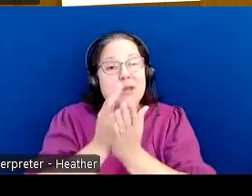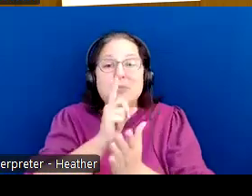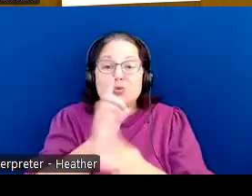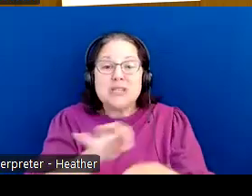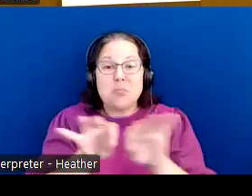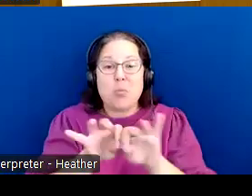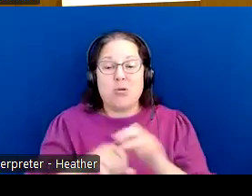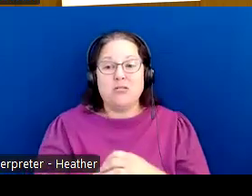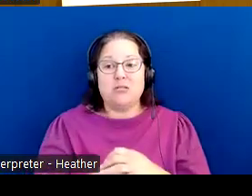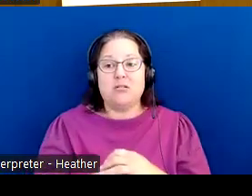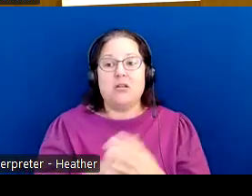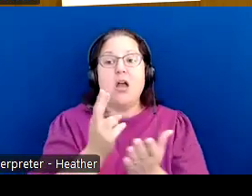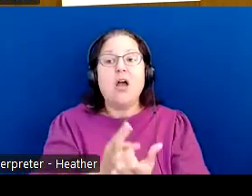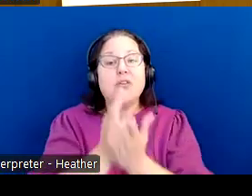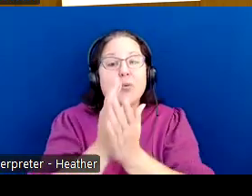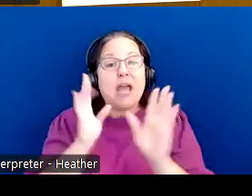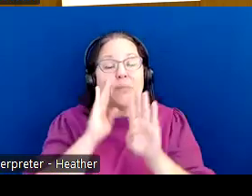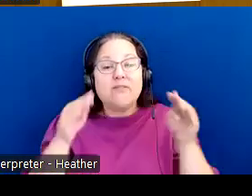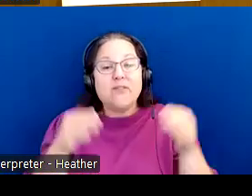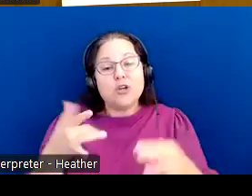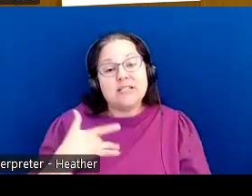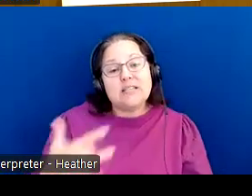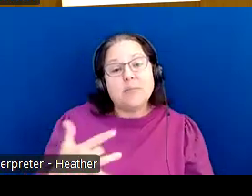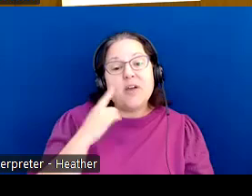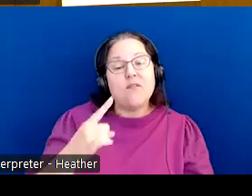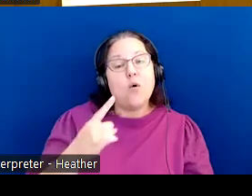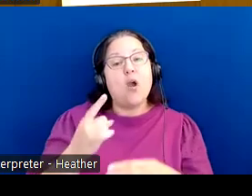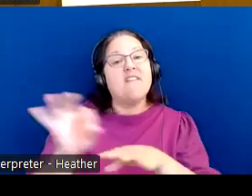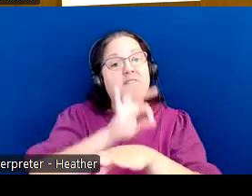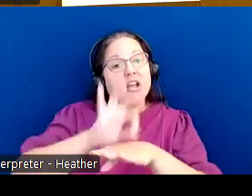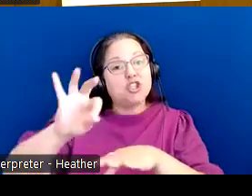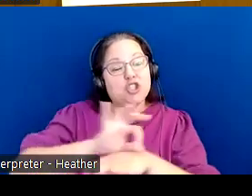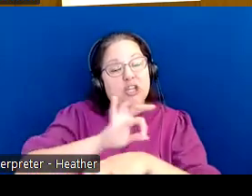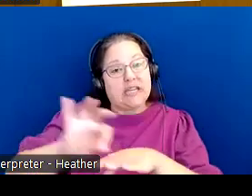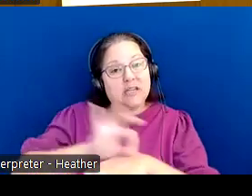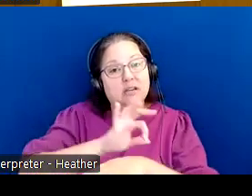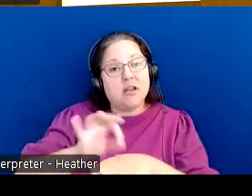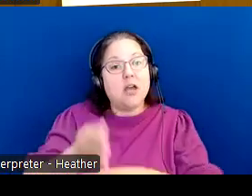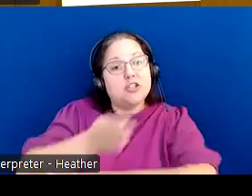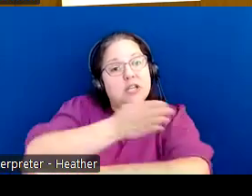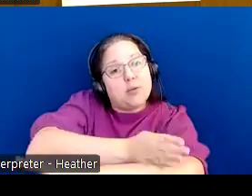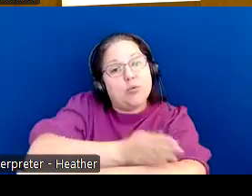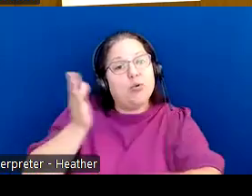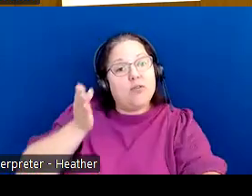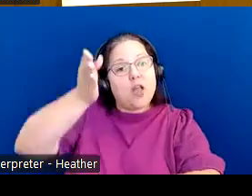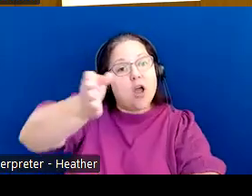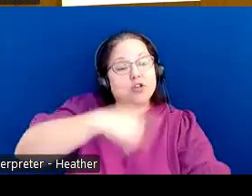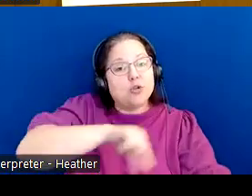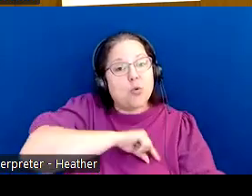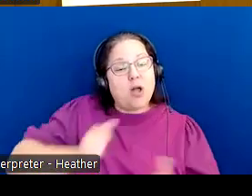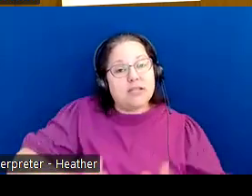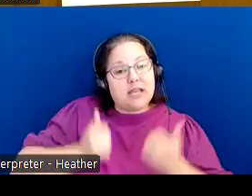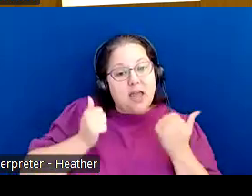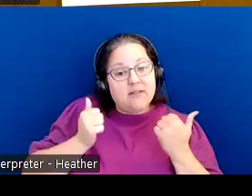role. And the rehab's focus tends to be on increasing functional behaviors to improve long-term health-related quality of life